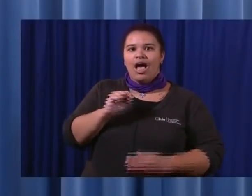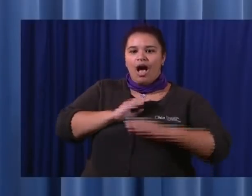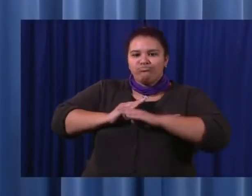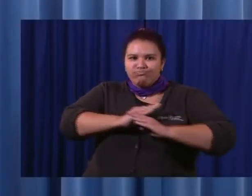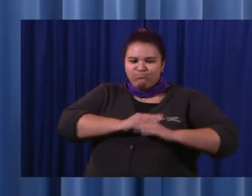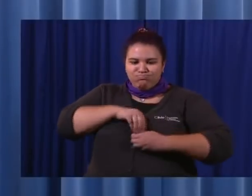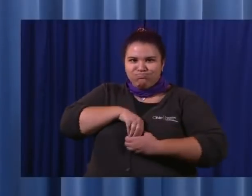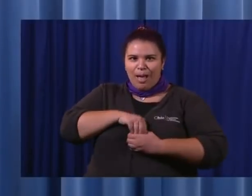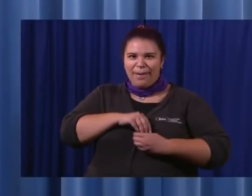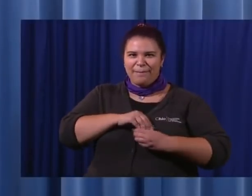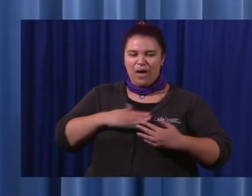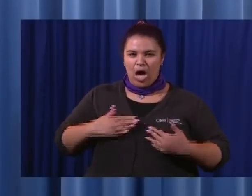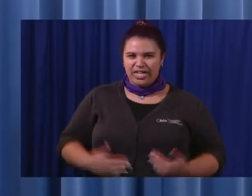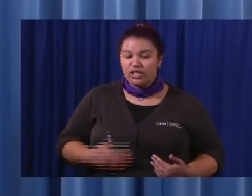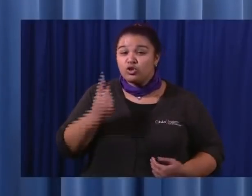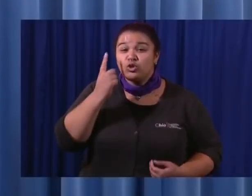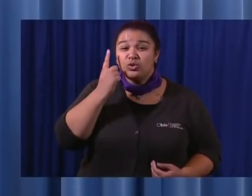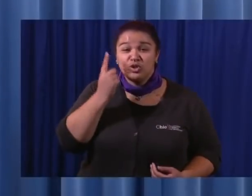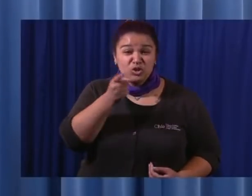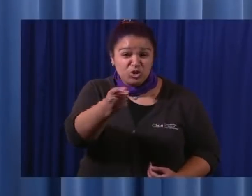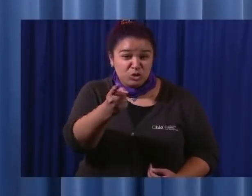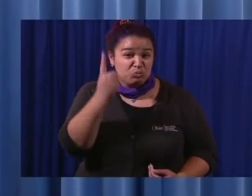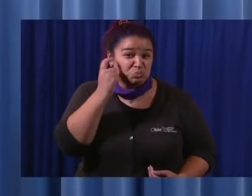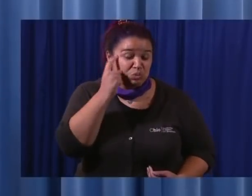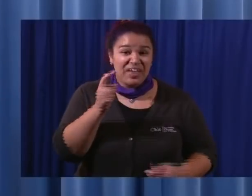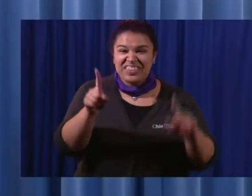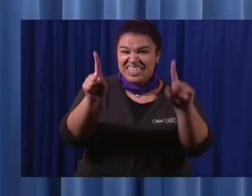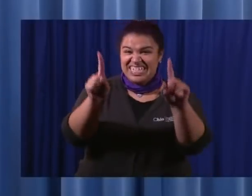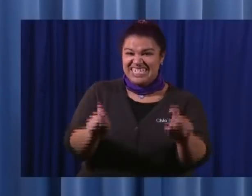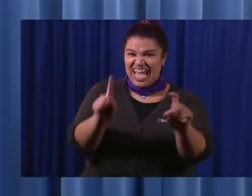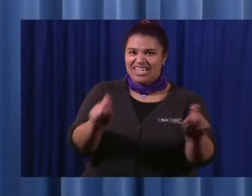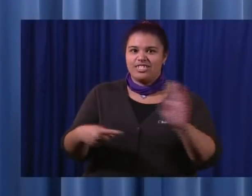aren't actually active virus cases as well? Thank you.